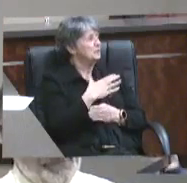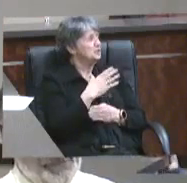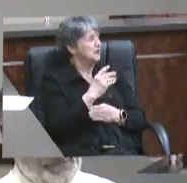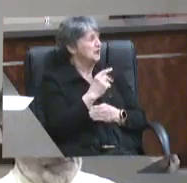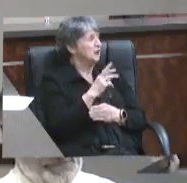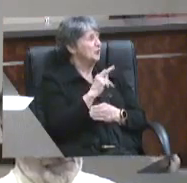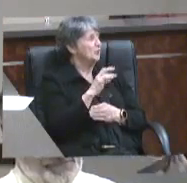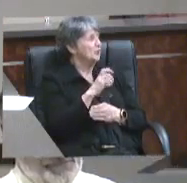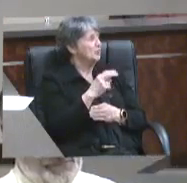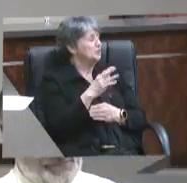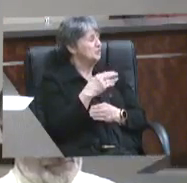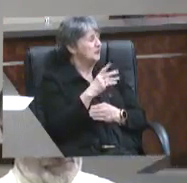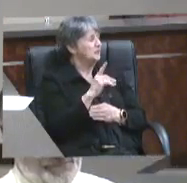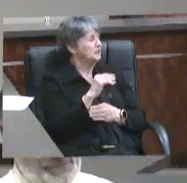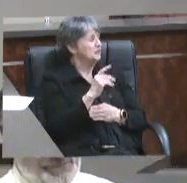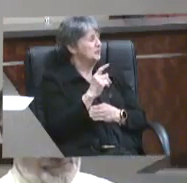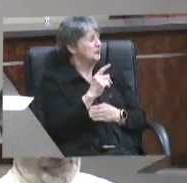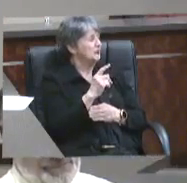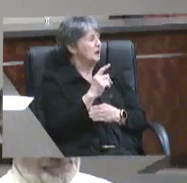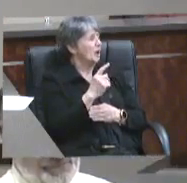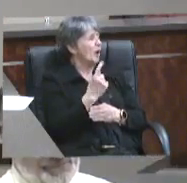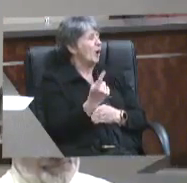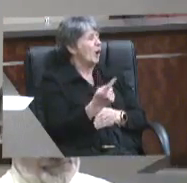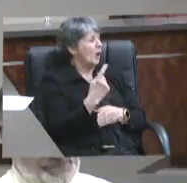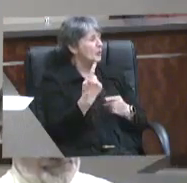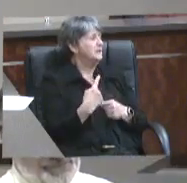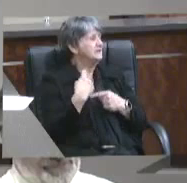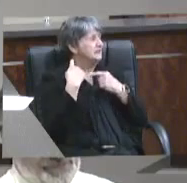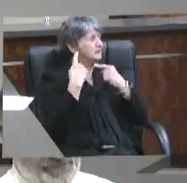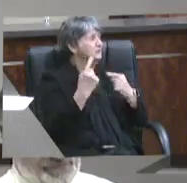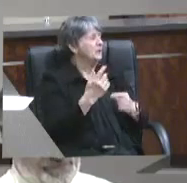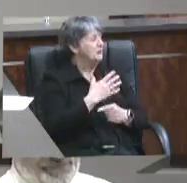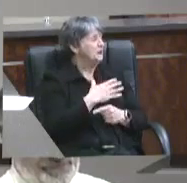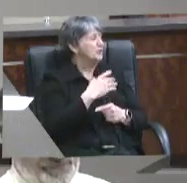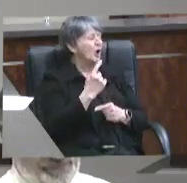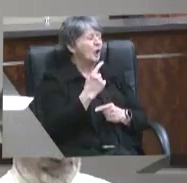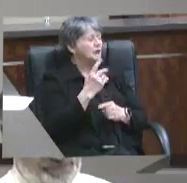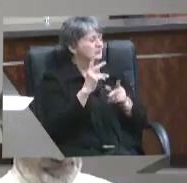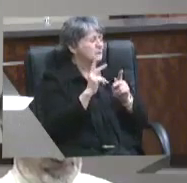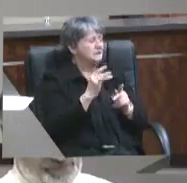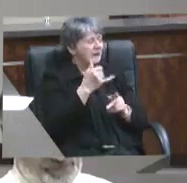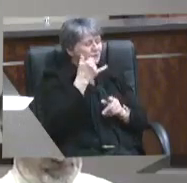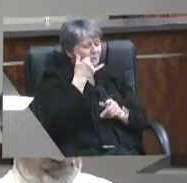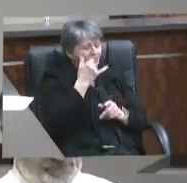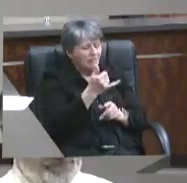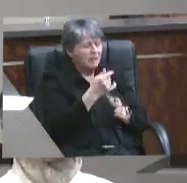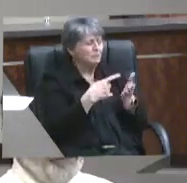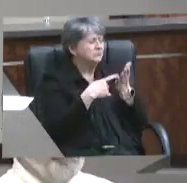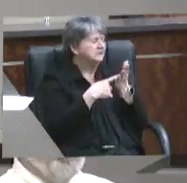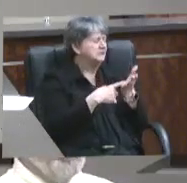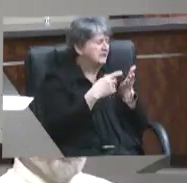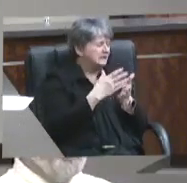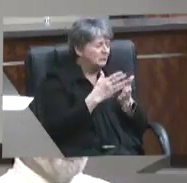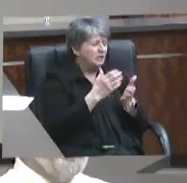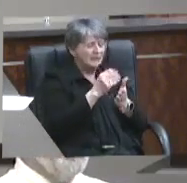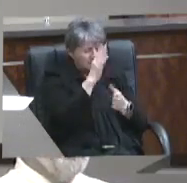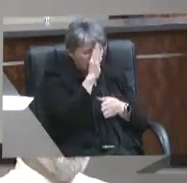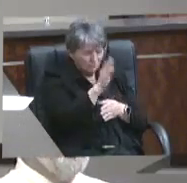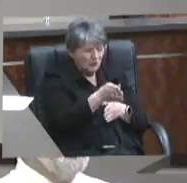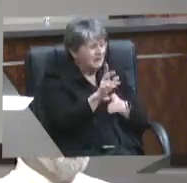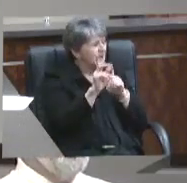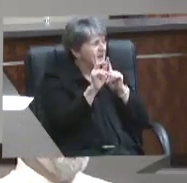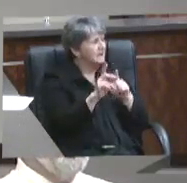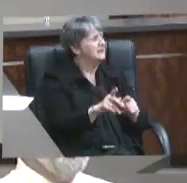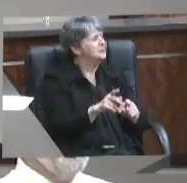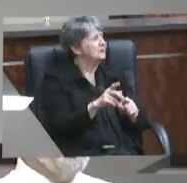whatever you do in your future, it's always been a pleasure. For every year I've been here at the city, it's always been a person I could call up, discuss something with, and get a straight answer.